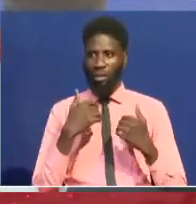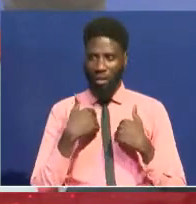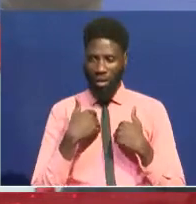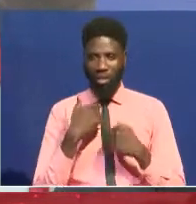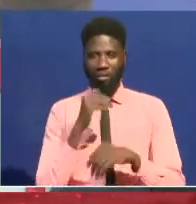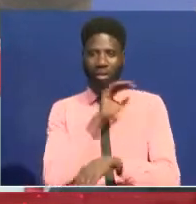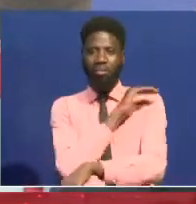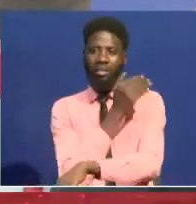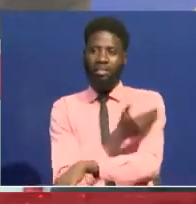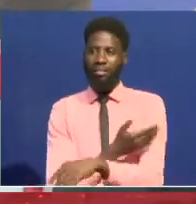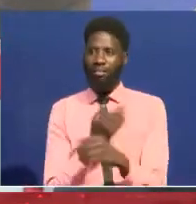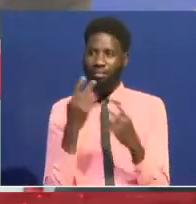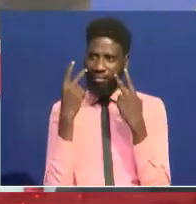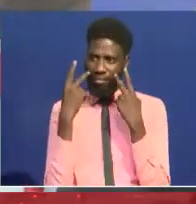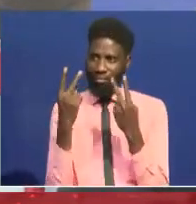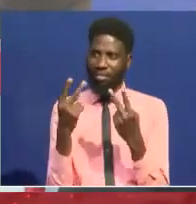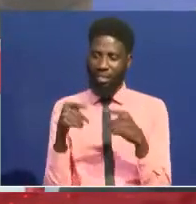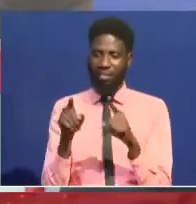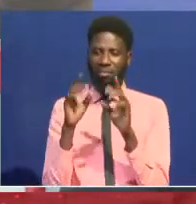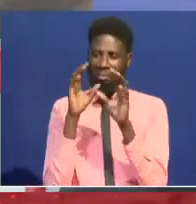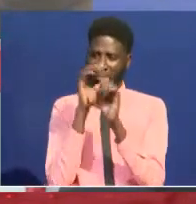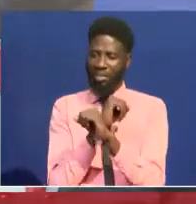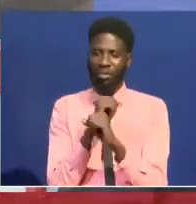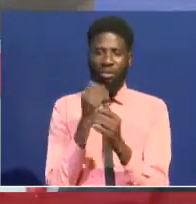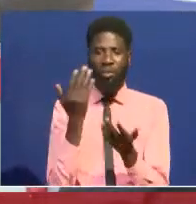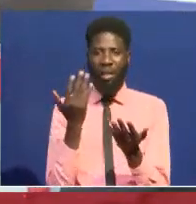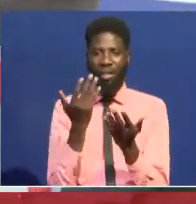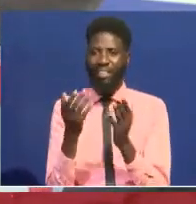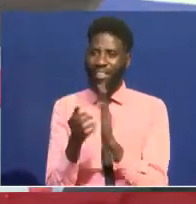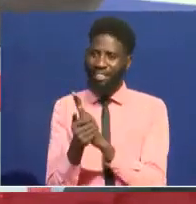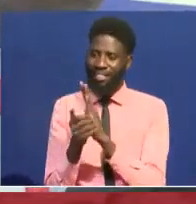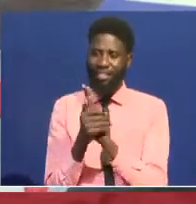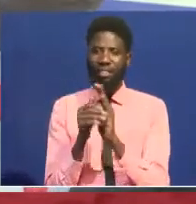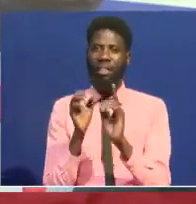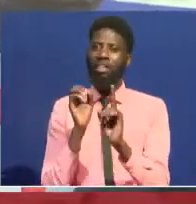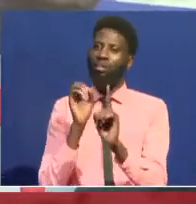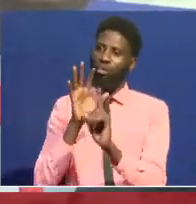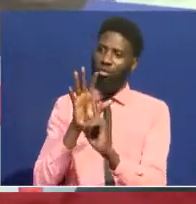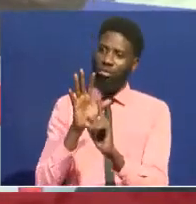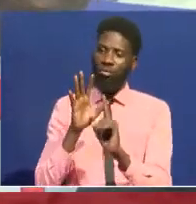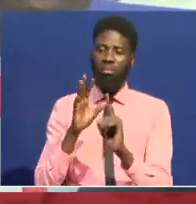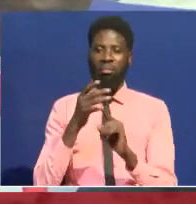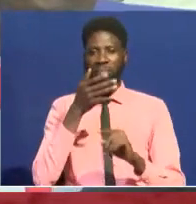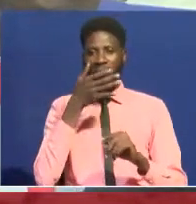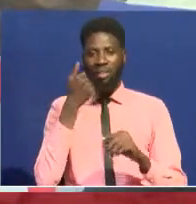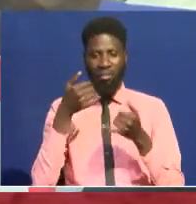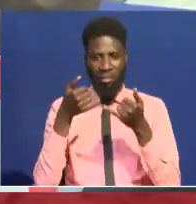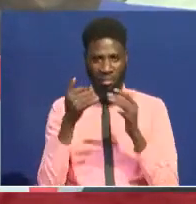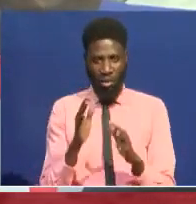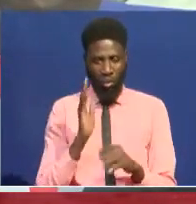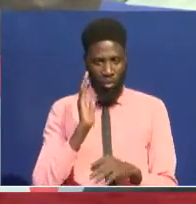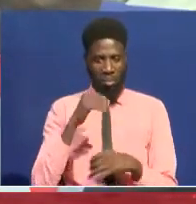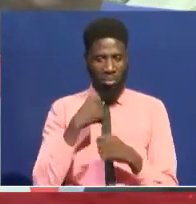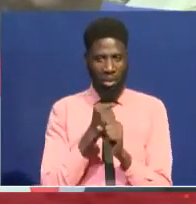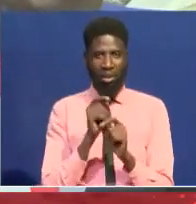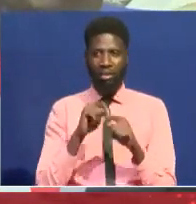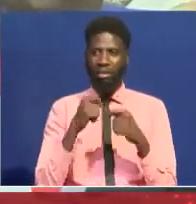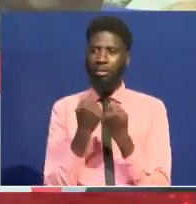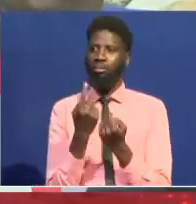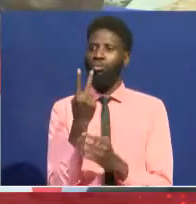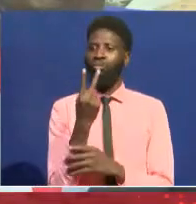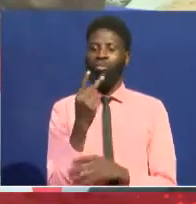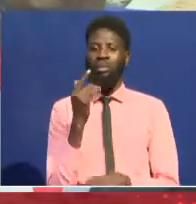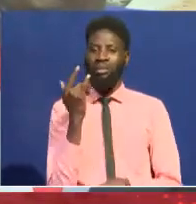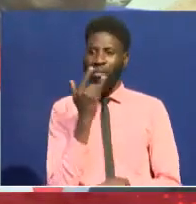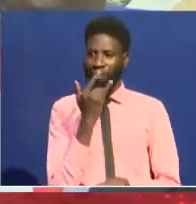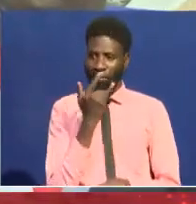you have got. You have seen what they have been lacking is exposure. So we will constitute the best players to form these two teams from Nyanza, which